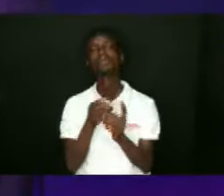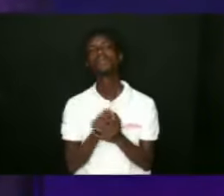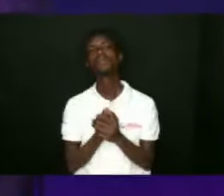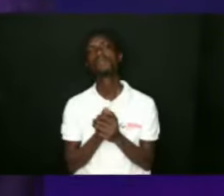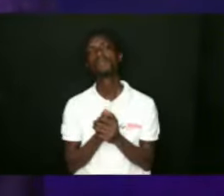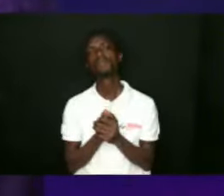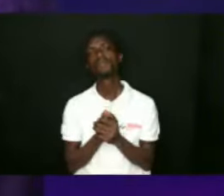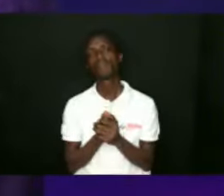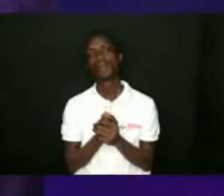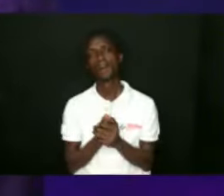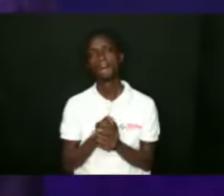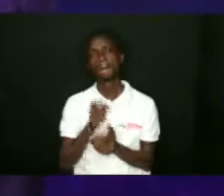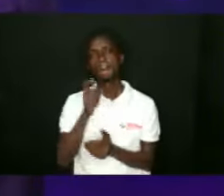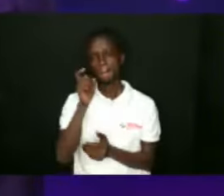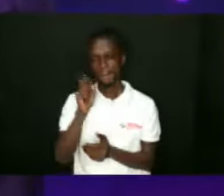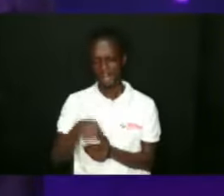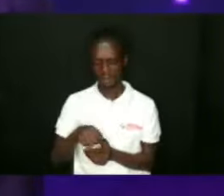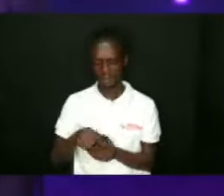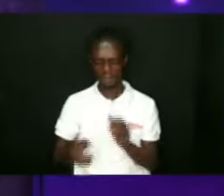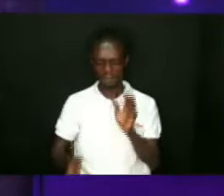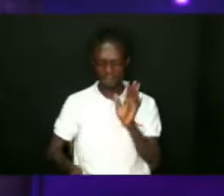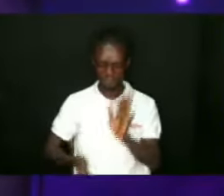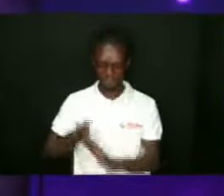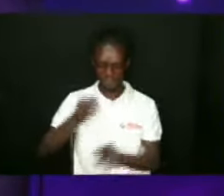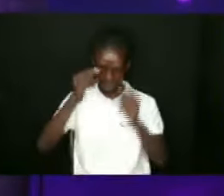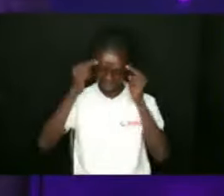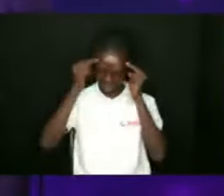it must be sudden,